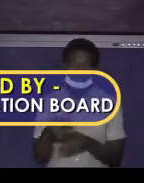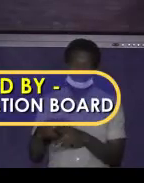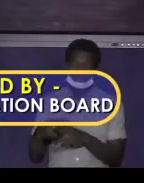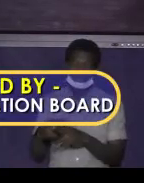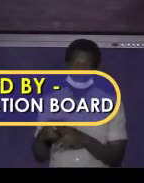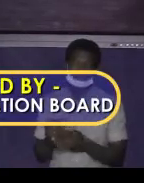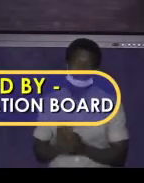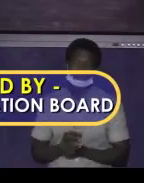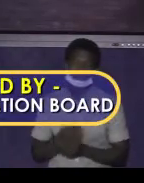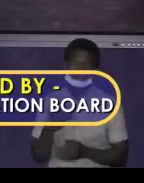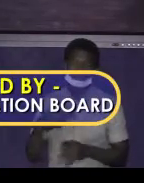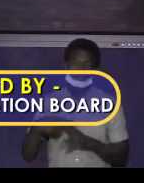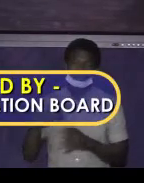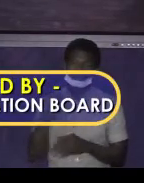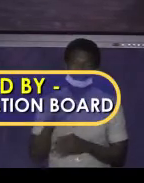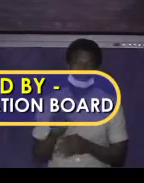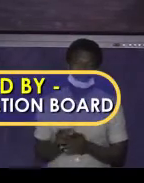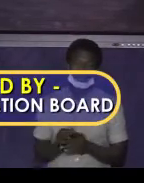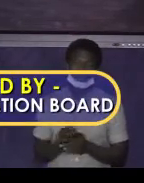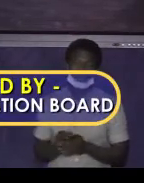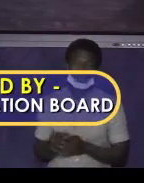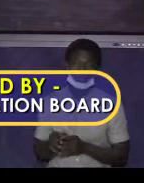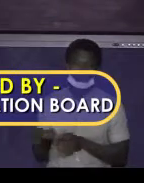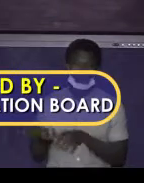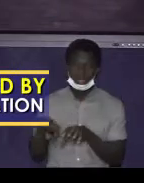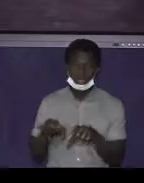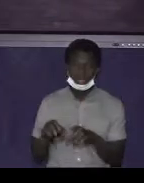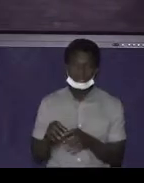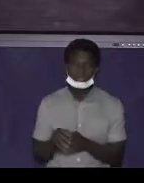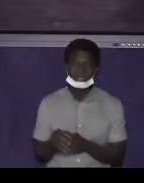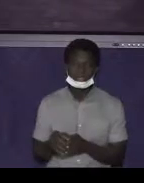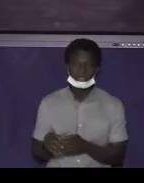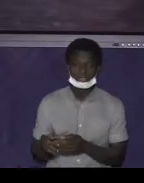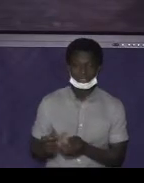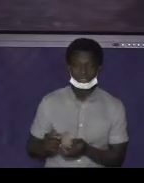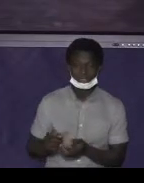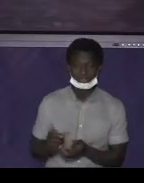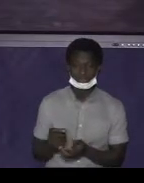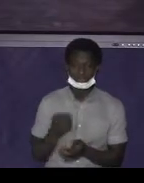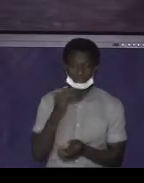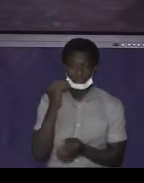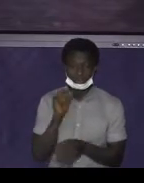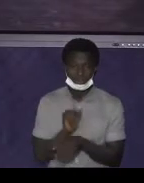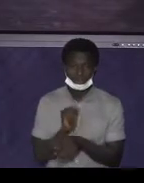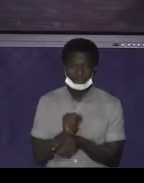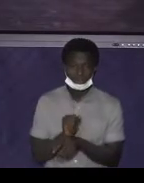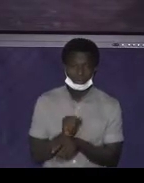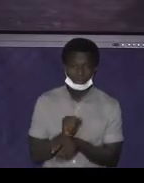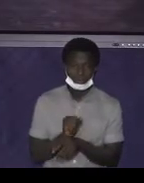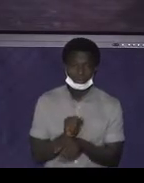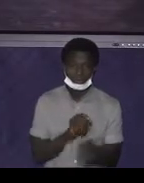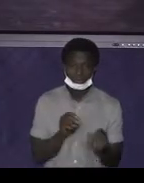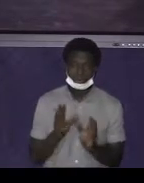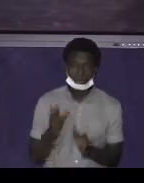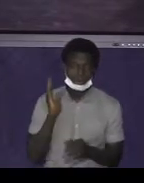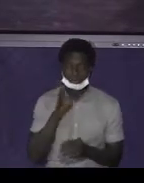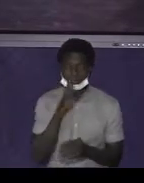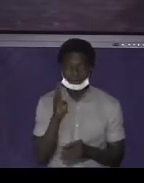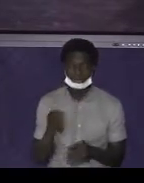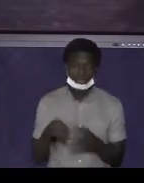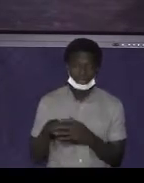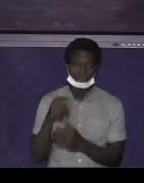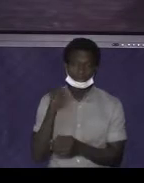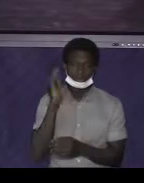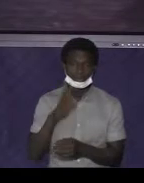soon the names of active participants will be read out. And you're going to win a very unique